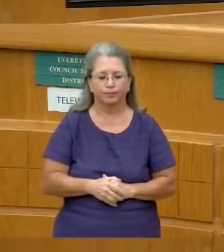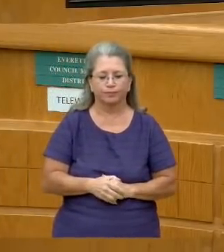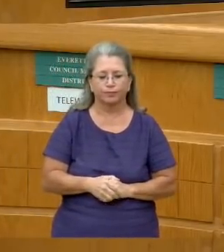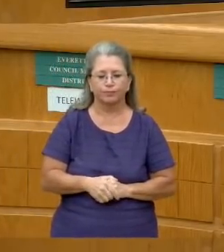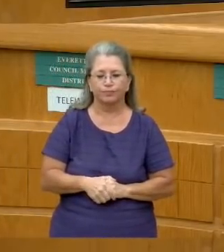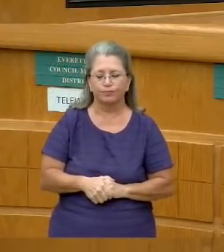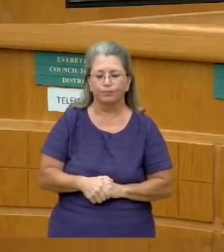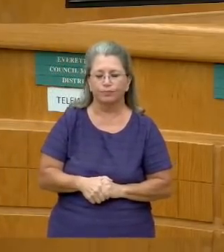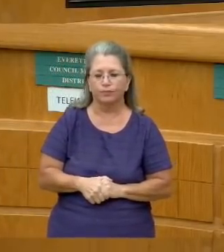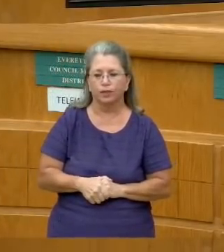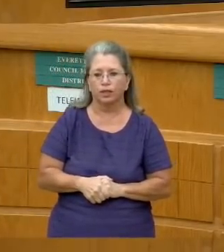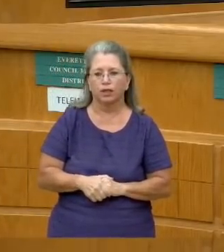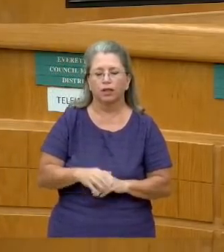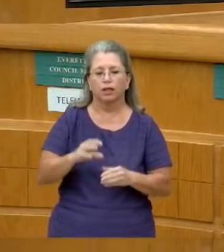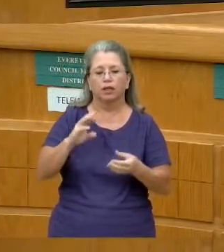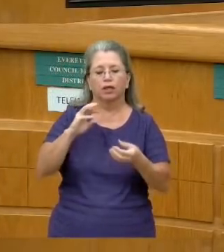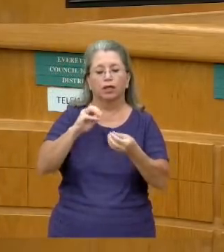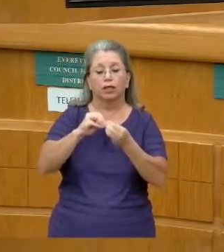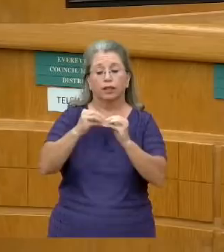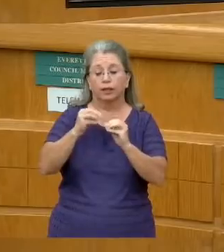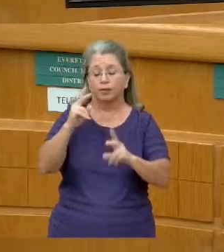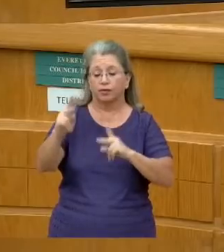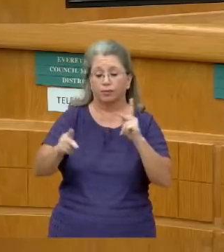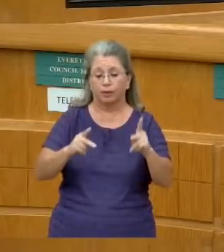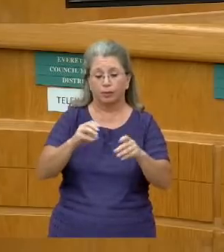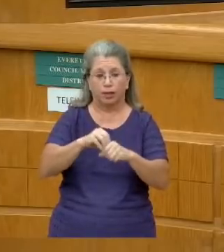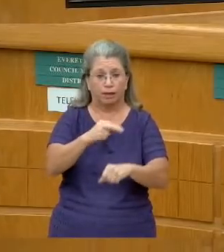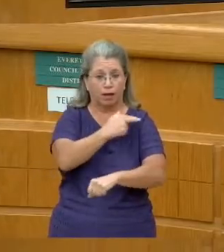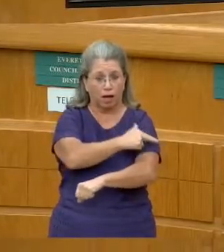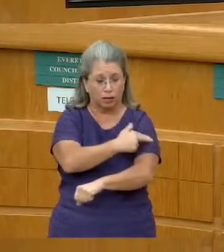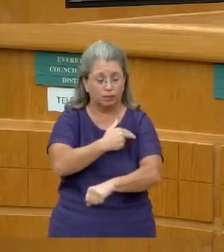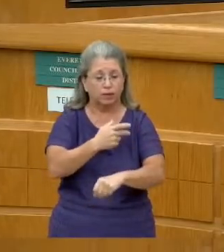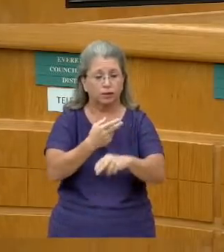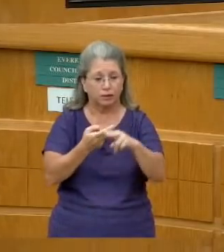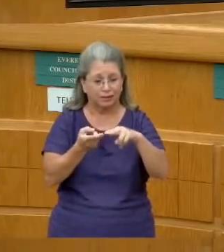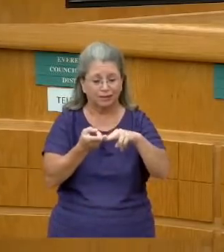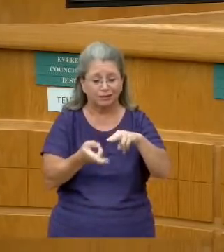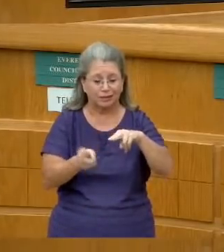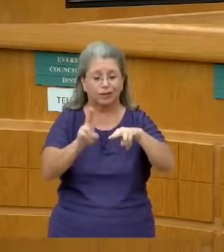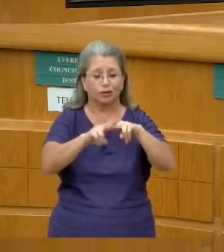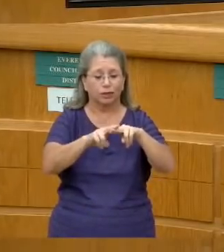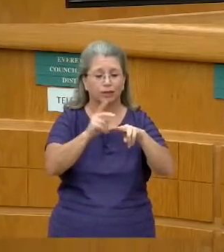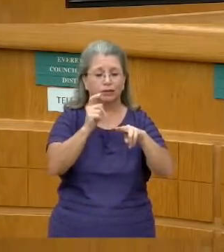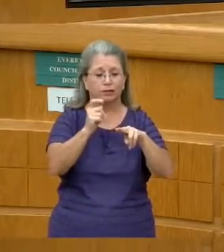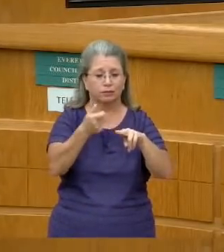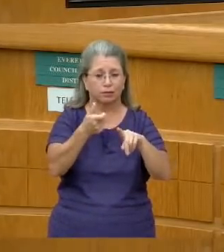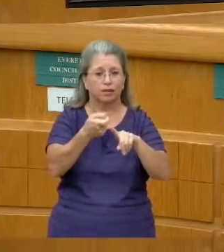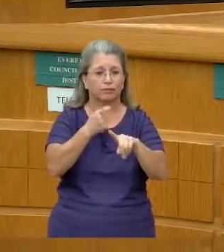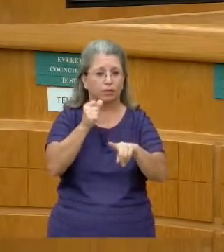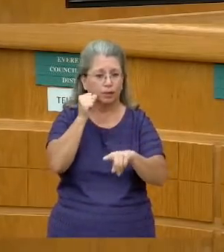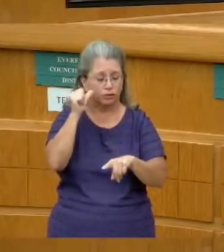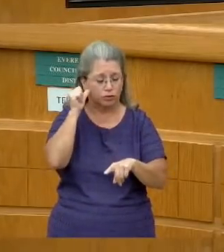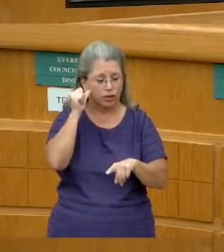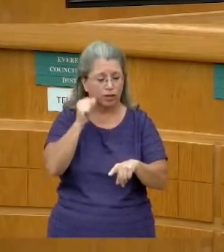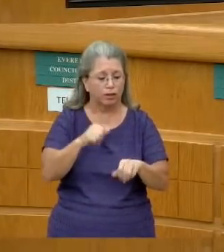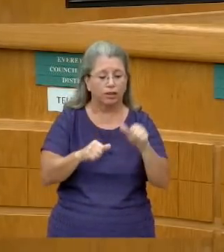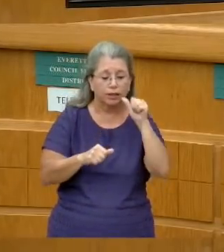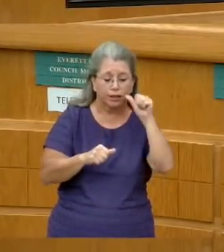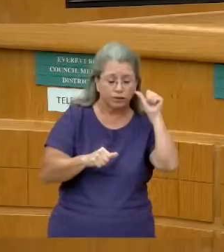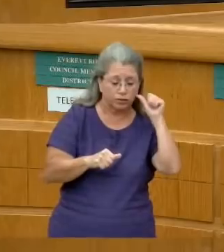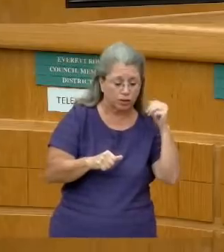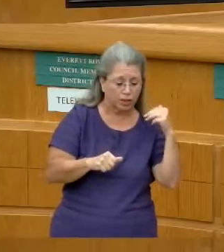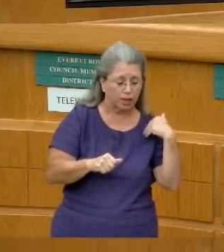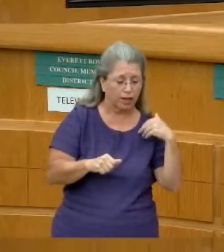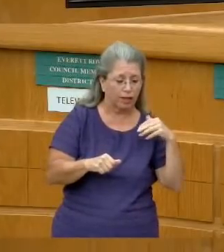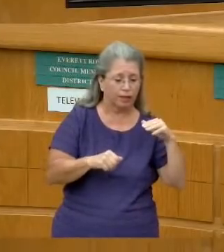Okay, then the number of persons hospitalizing is increasing slightly from yesterday. Yesterday we had